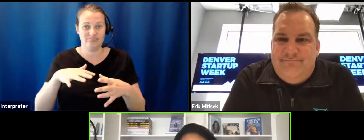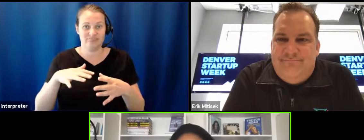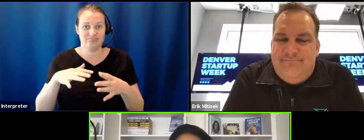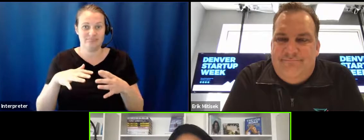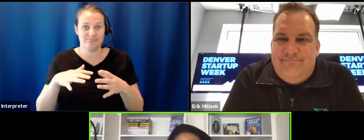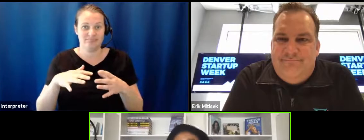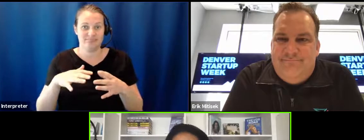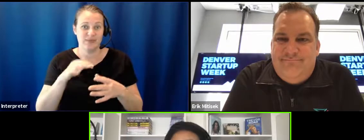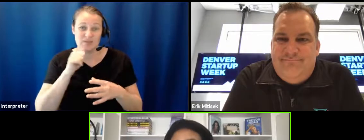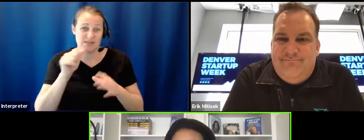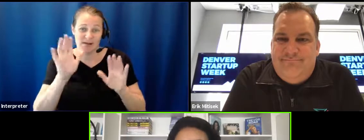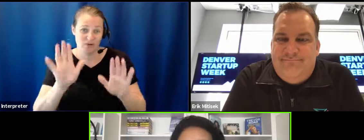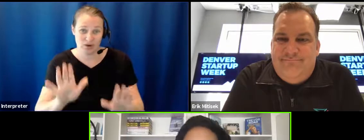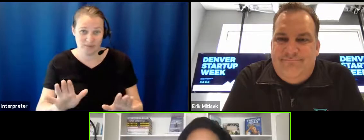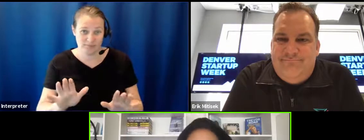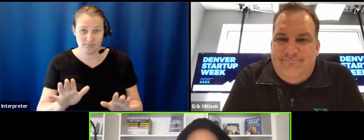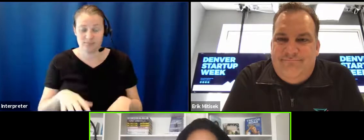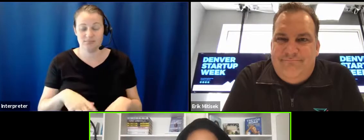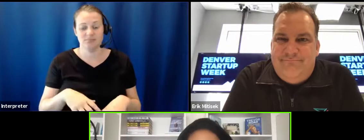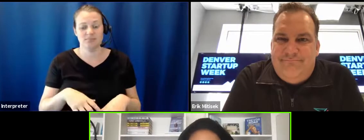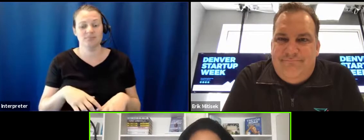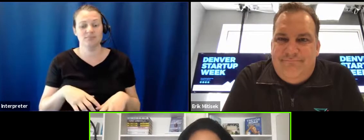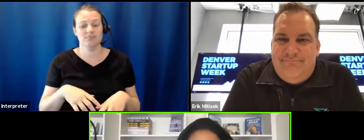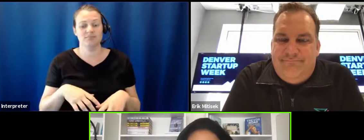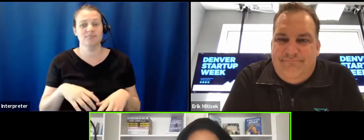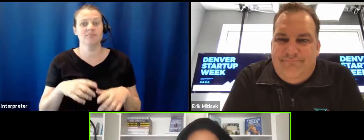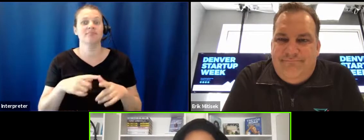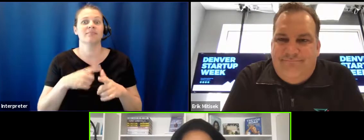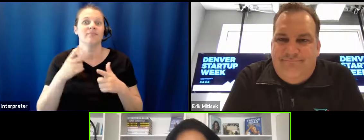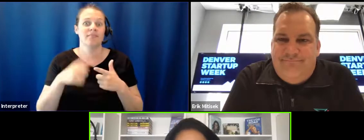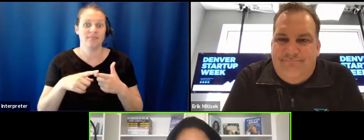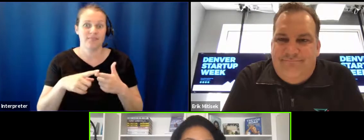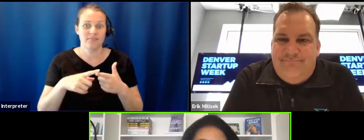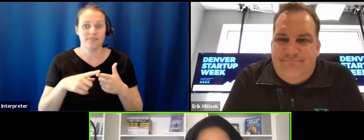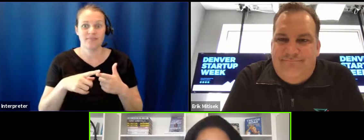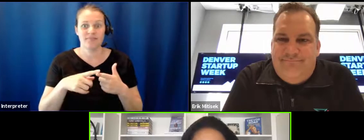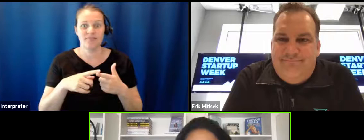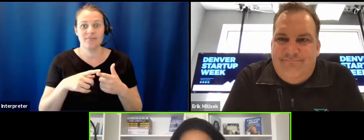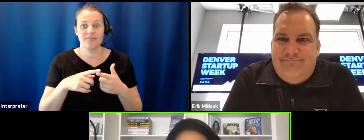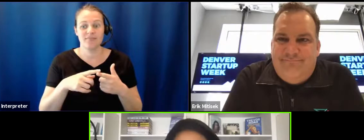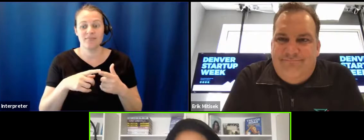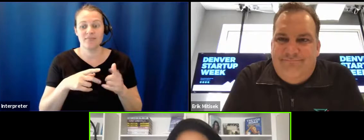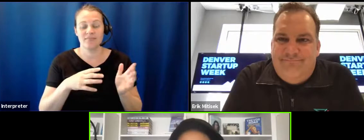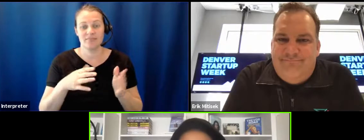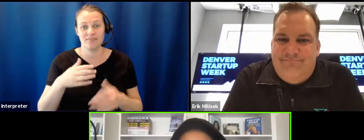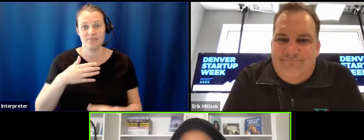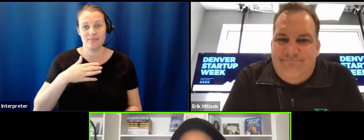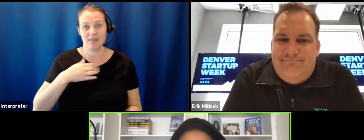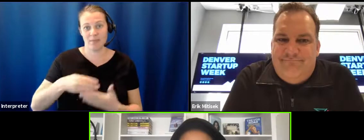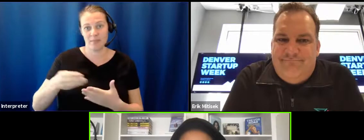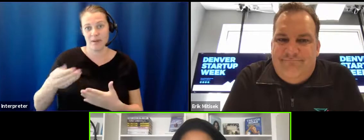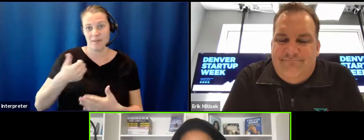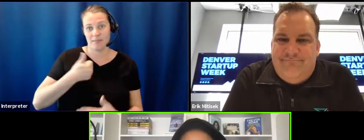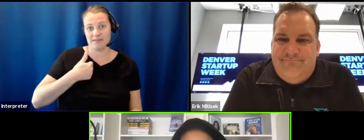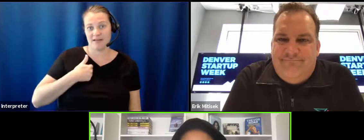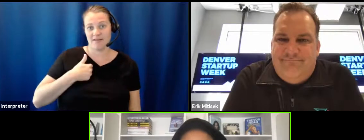it wasn't great. And then, you know, got myself, you know, one way ticket to